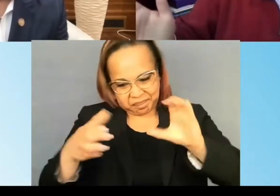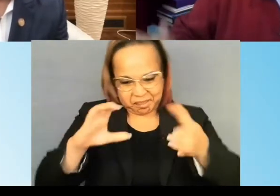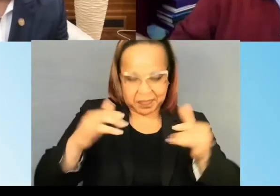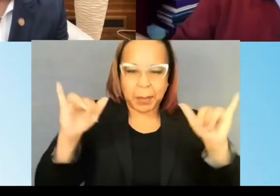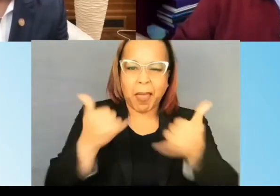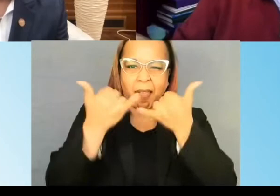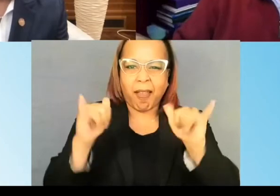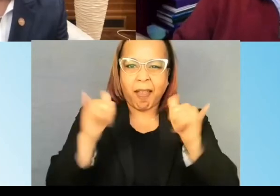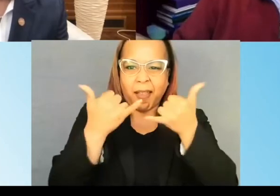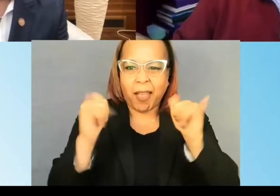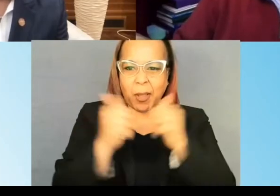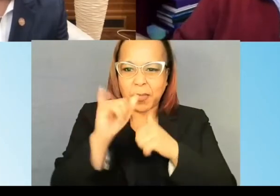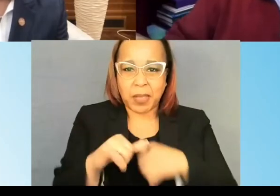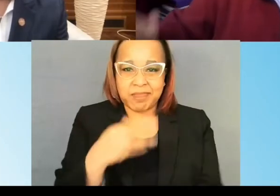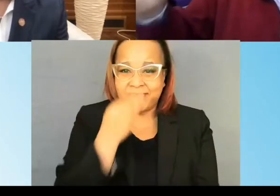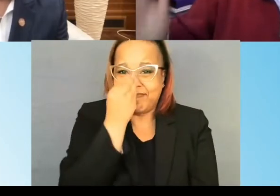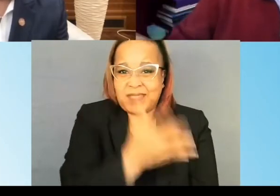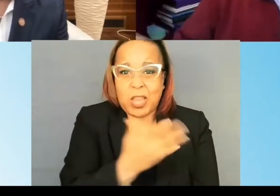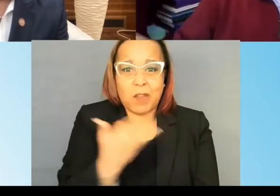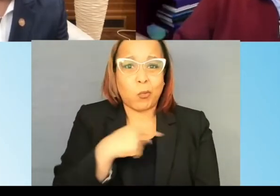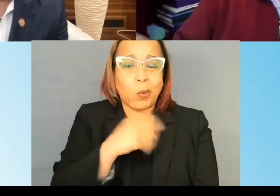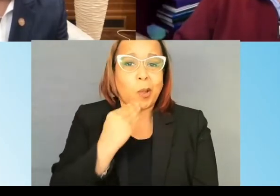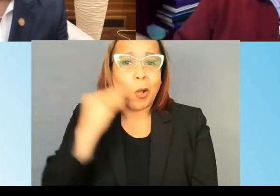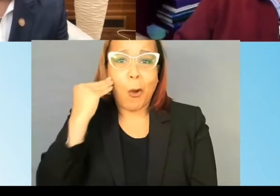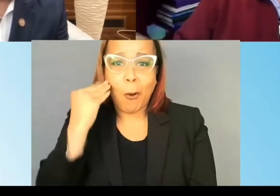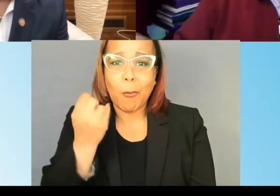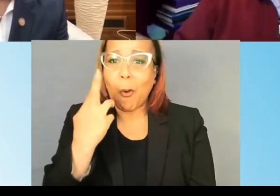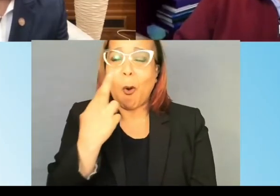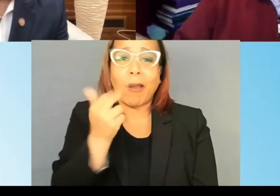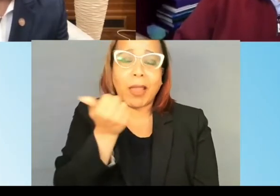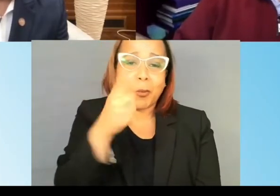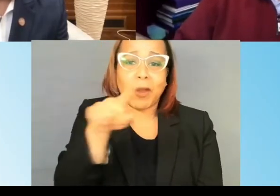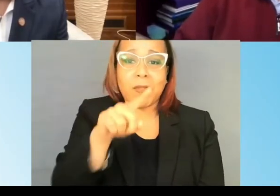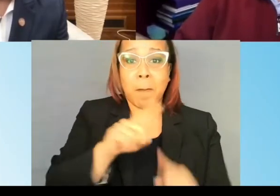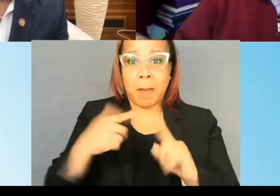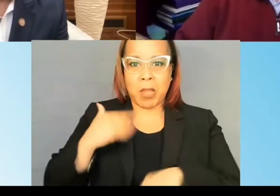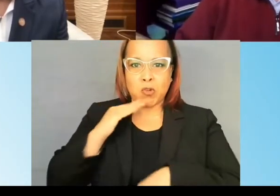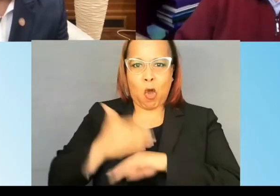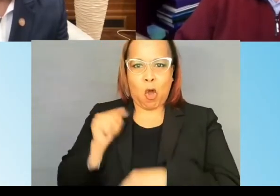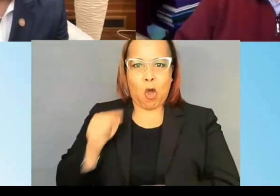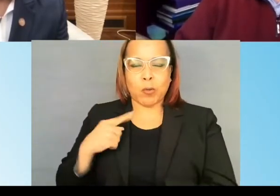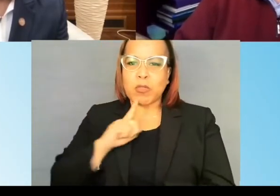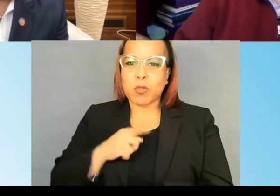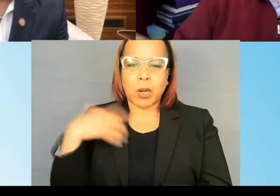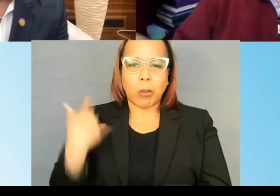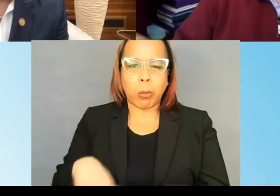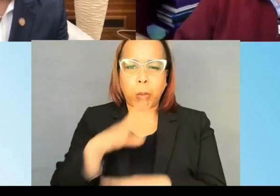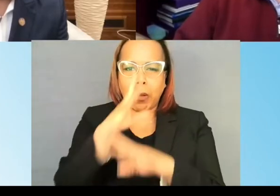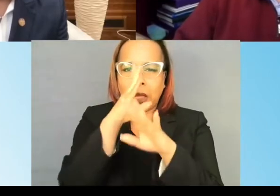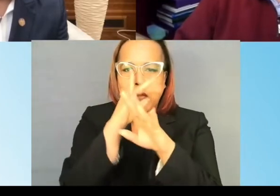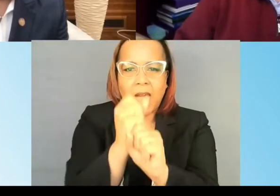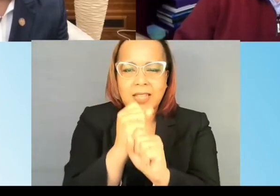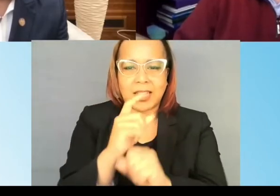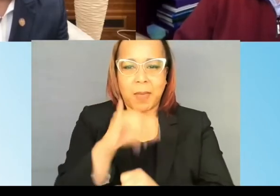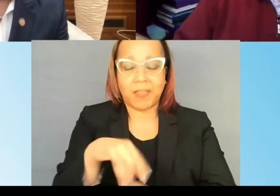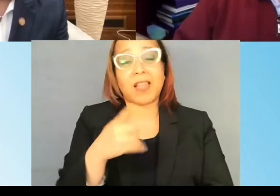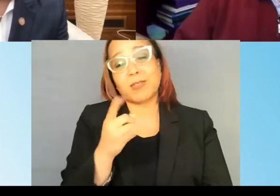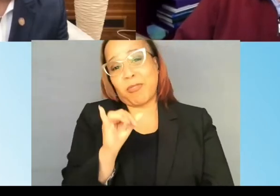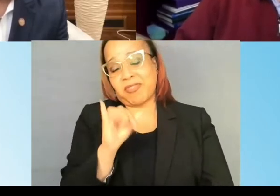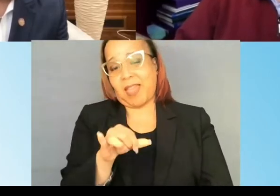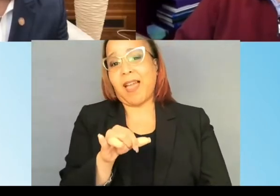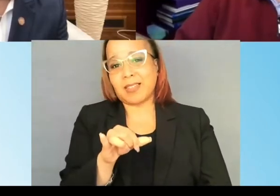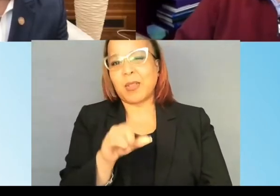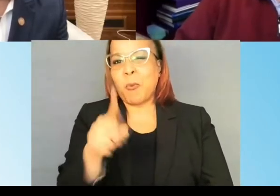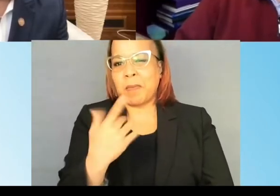with them and didn't care if we were at home or anywhere else. But it was my daughter that was really fascinated by it. So that's one of